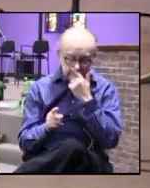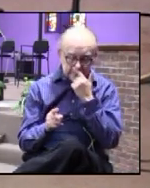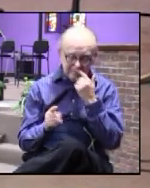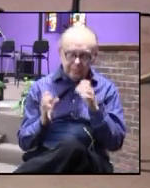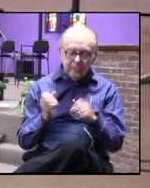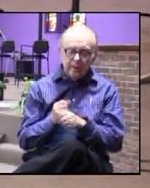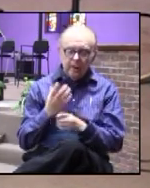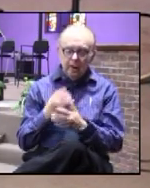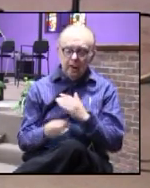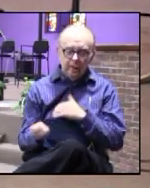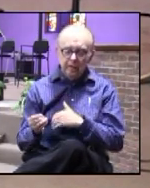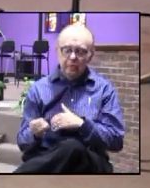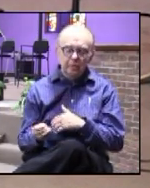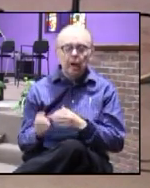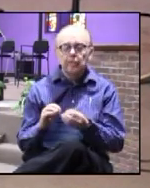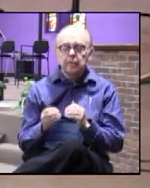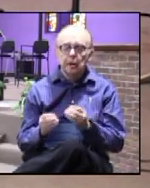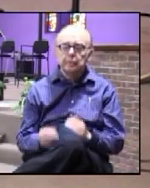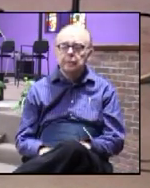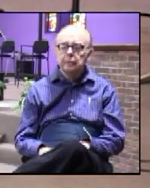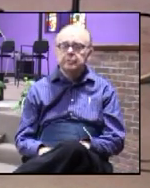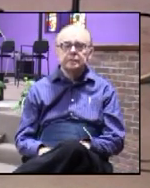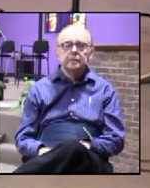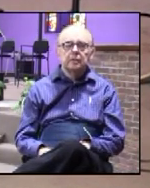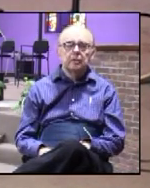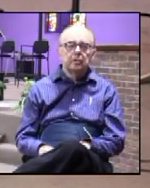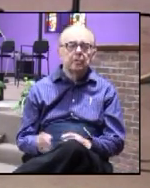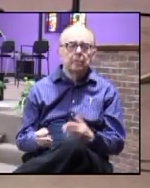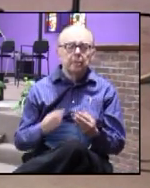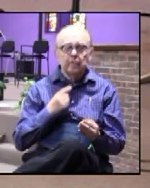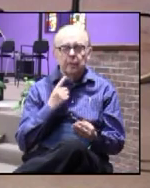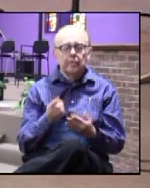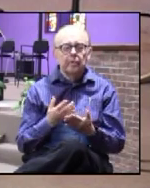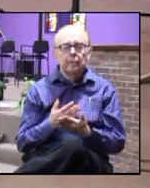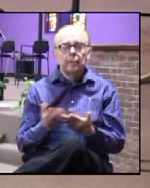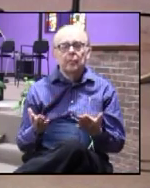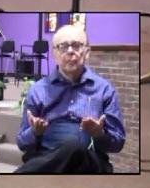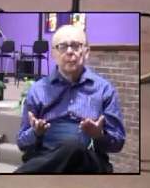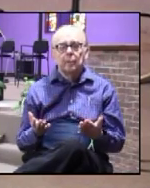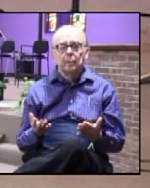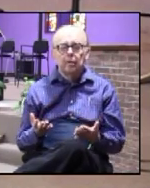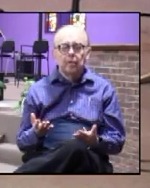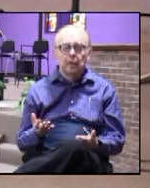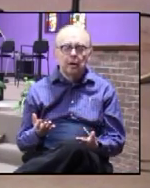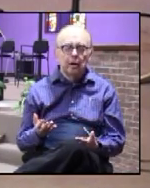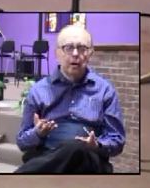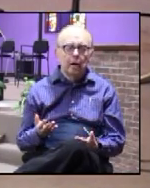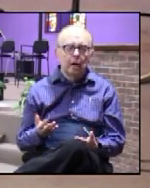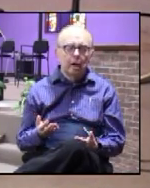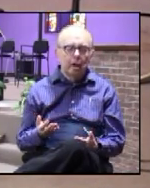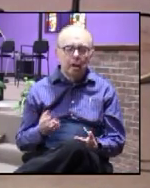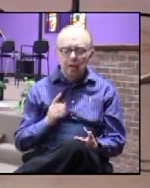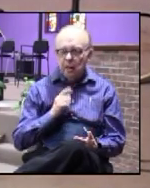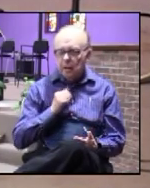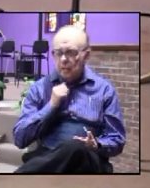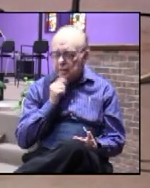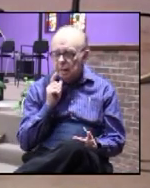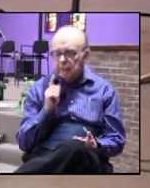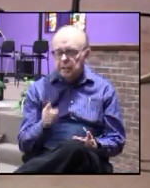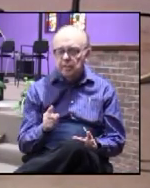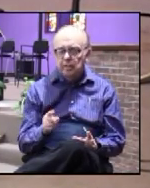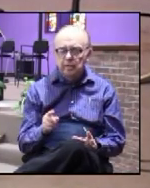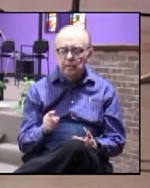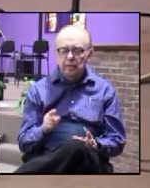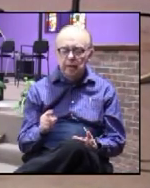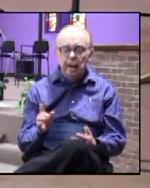Get you out of the equation. May I say this to you? It is not you